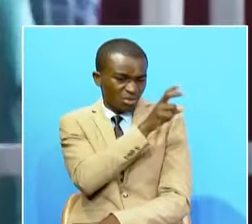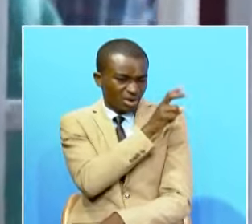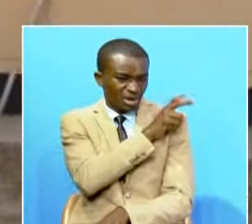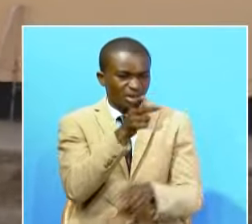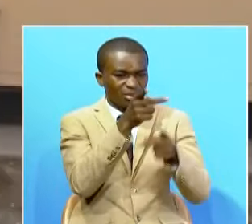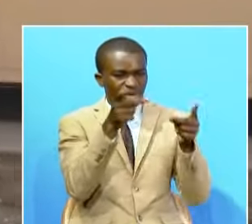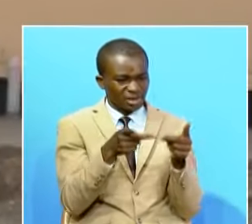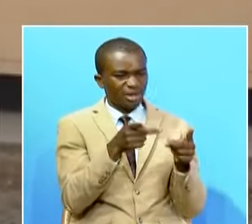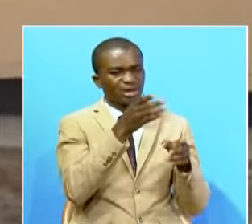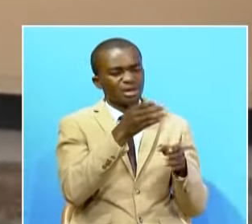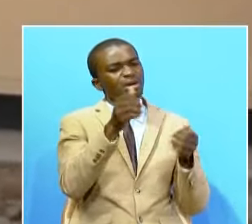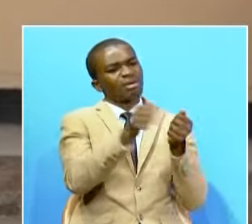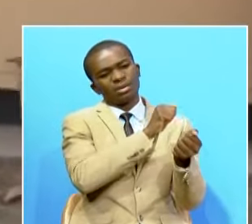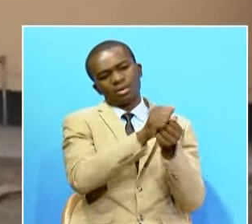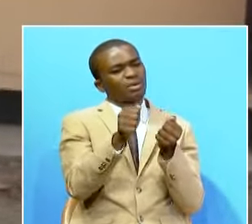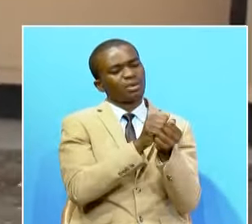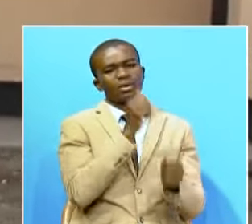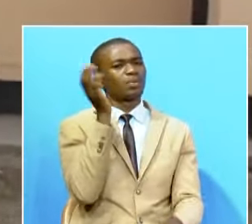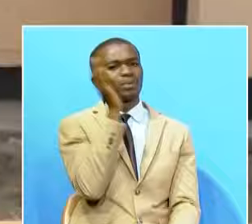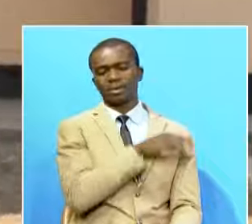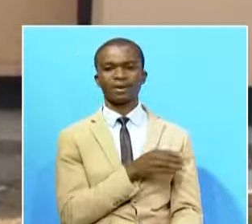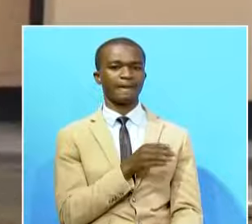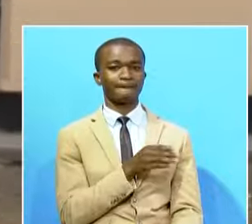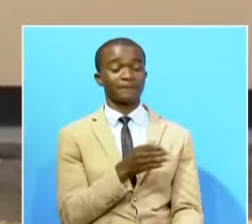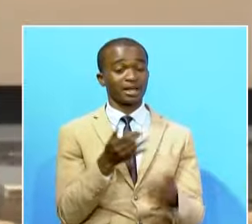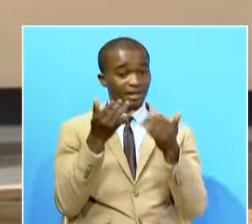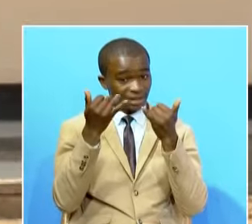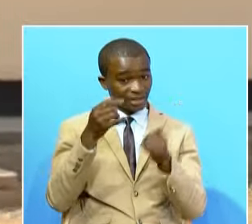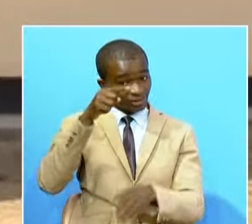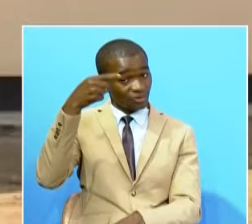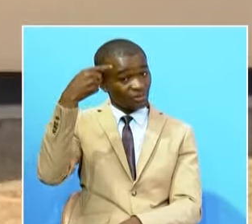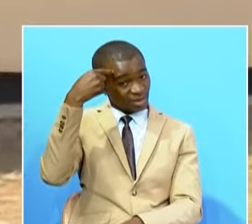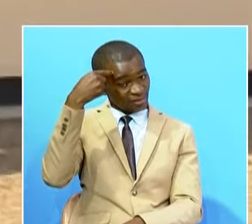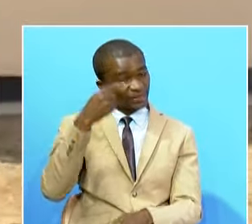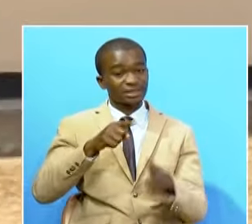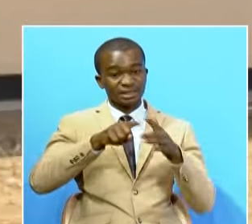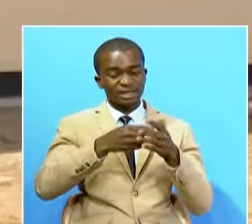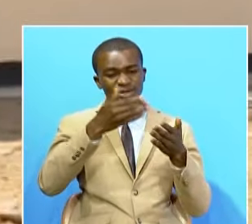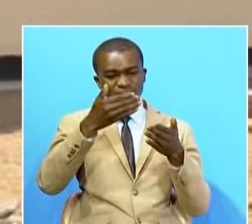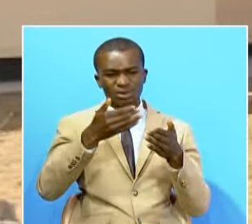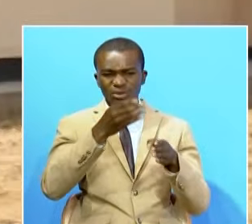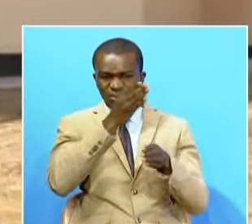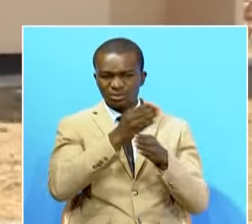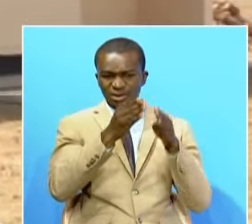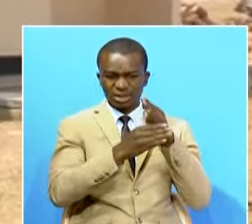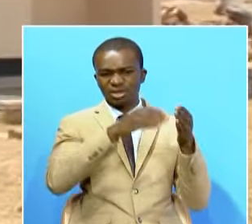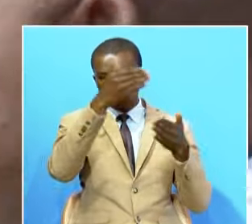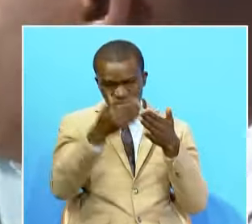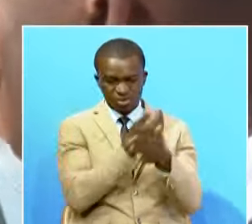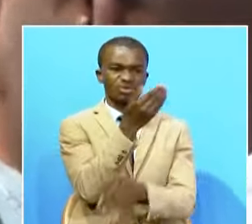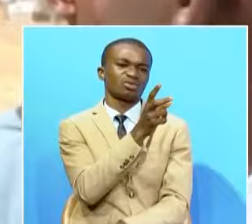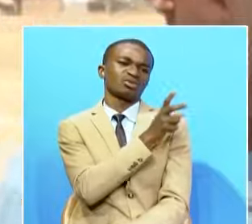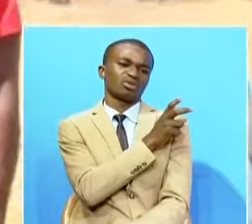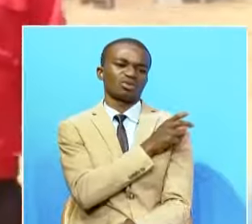activities. However, the government is now constructing a new Chikuni police post with works nearing